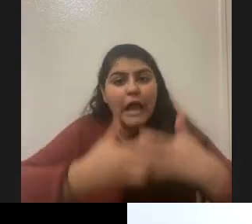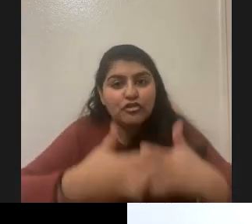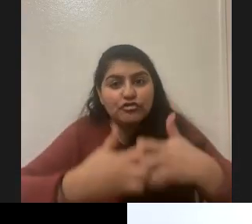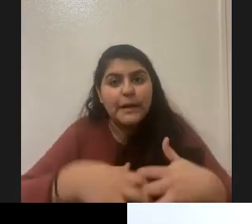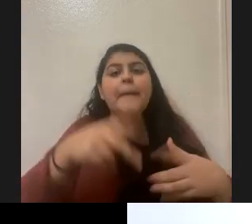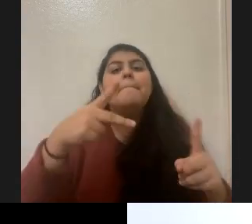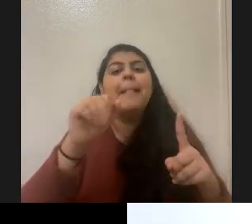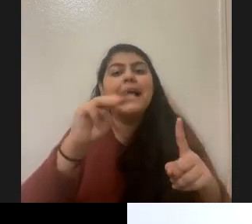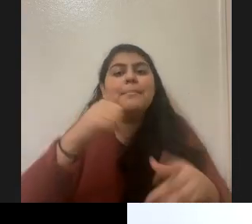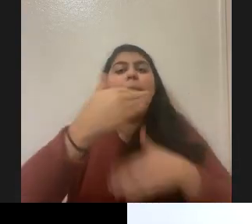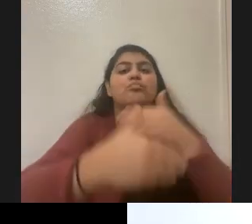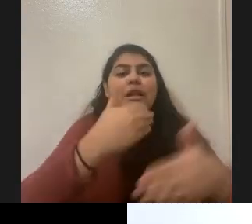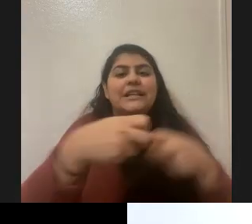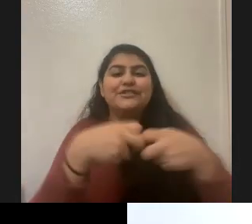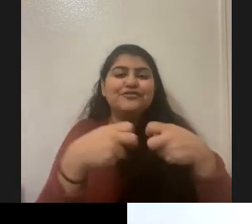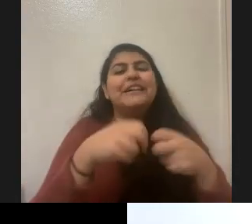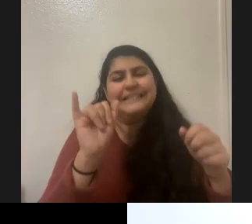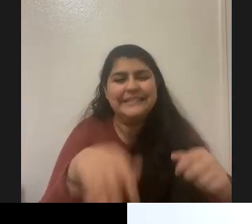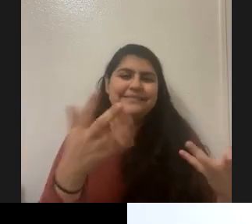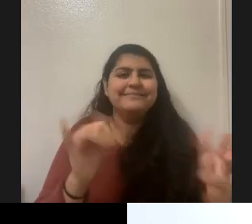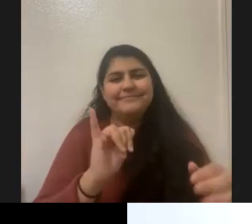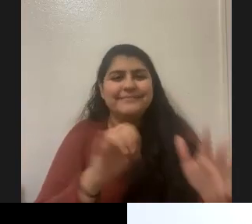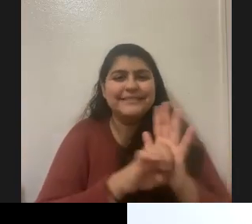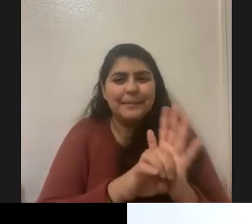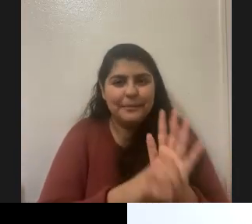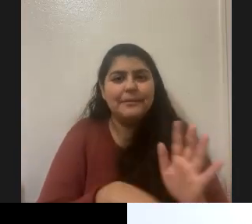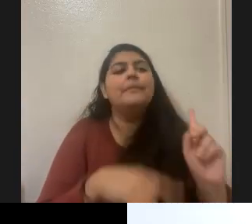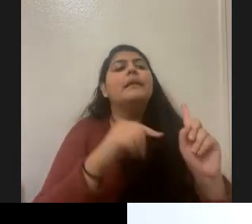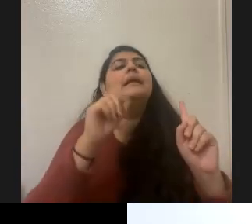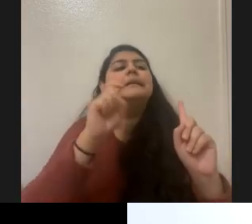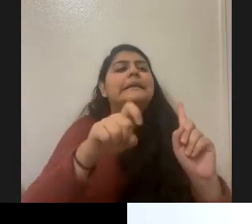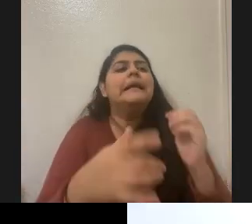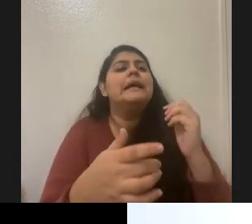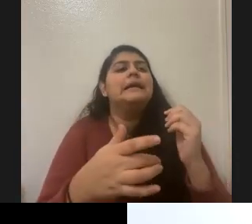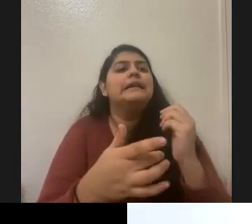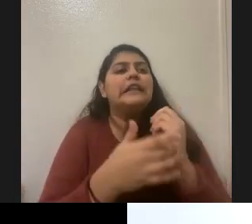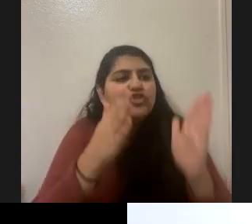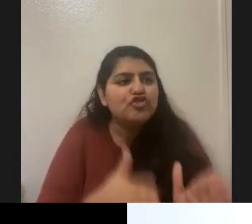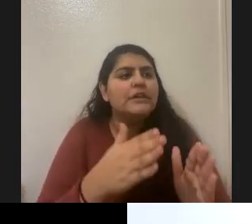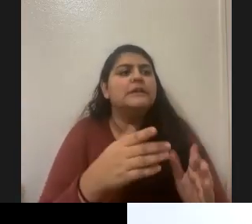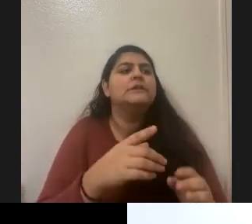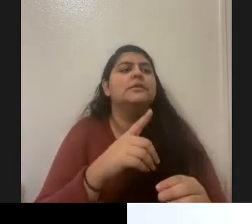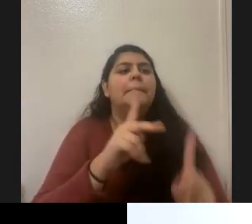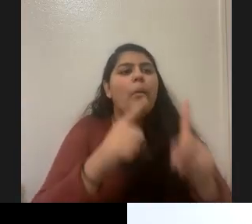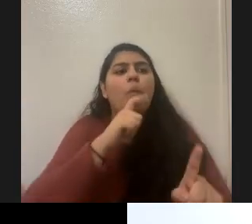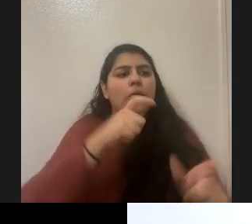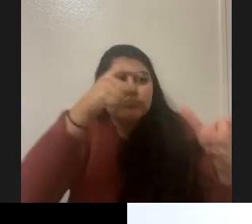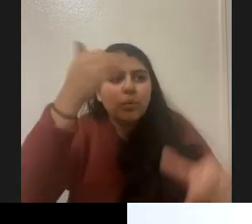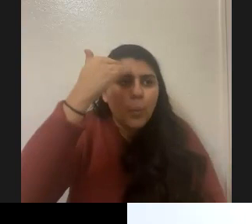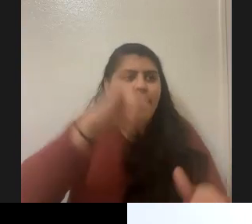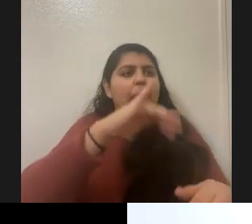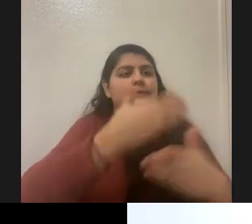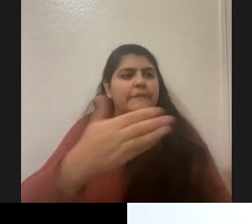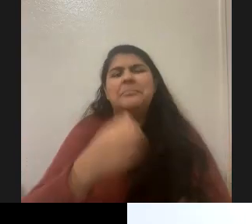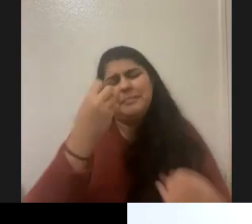plasma processing electronics, there's a demand for technicians and people that know that stuff too. So there's a lot of different options.